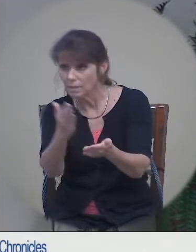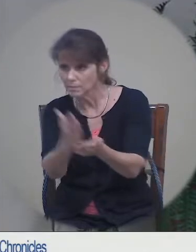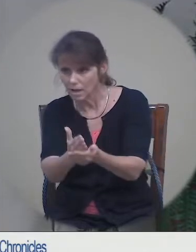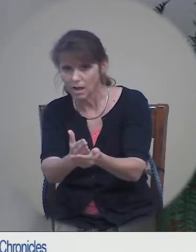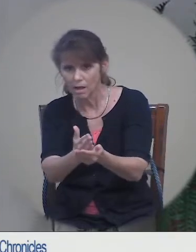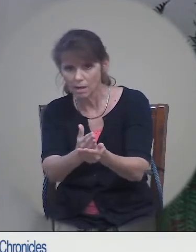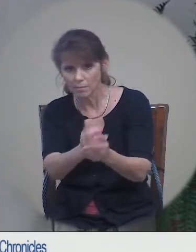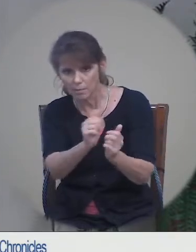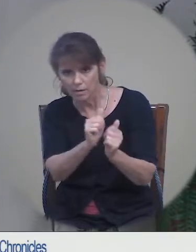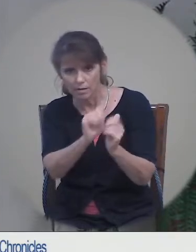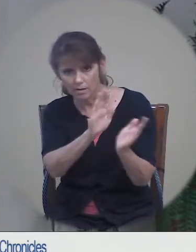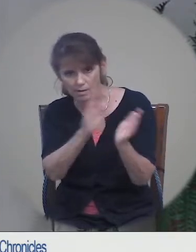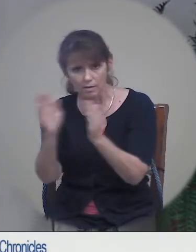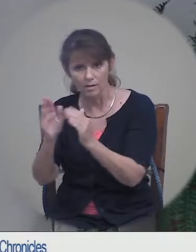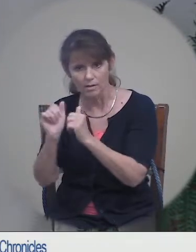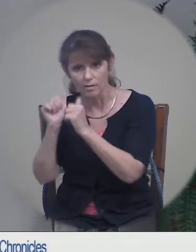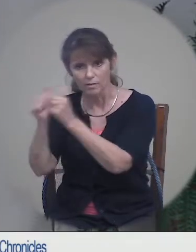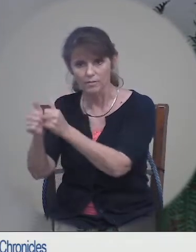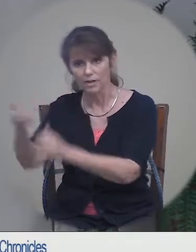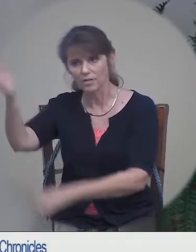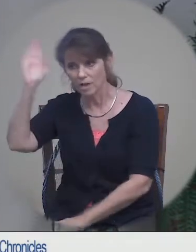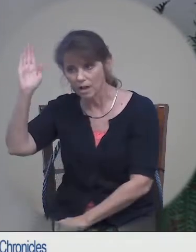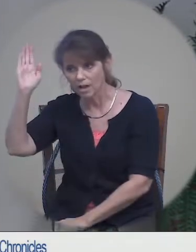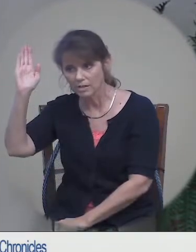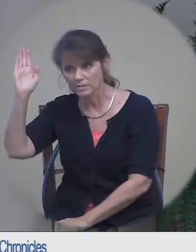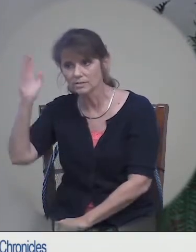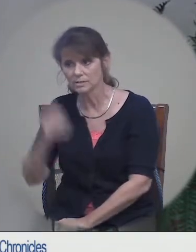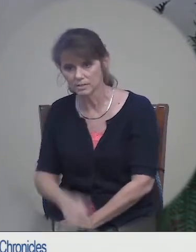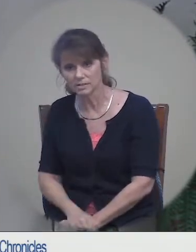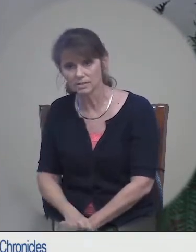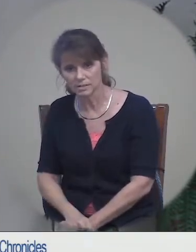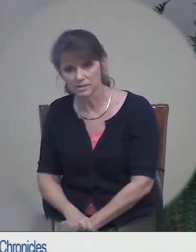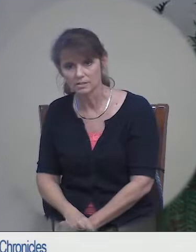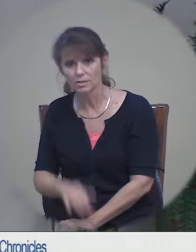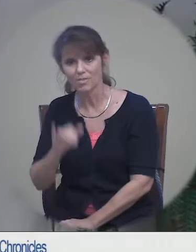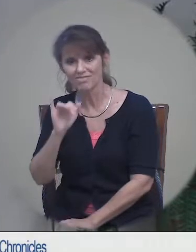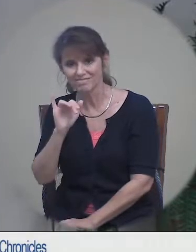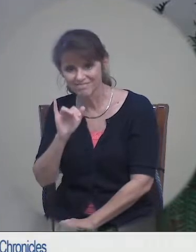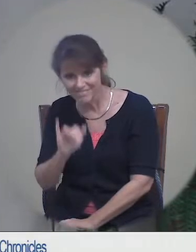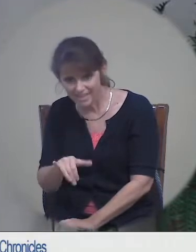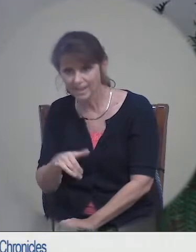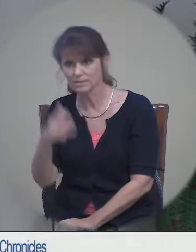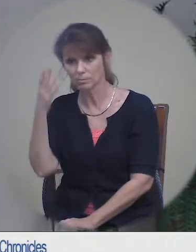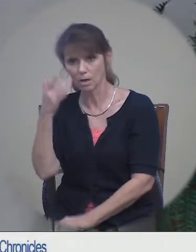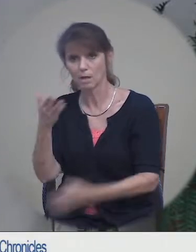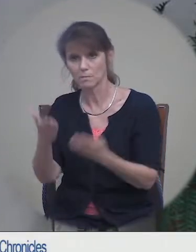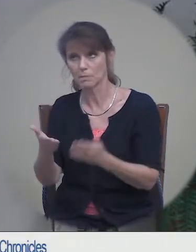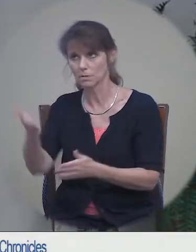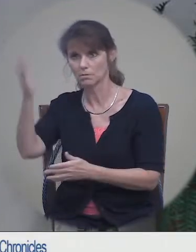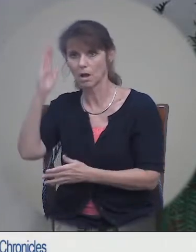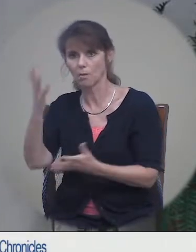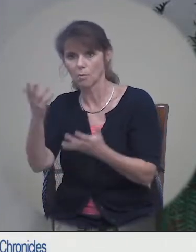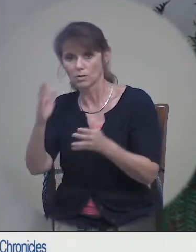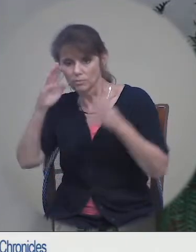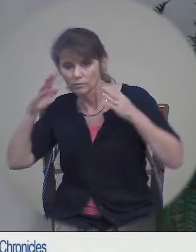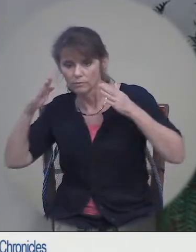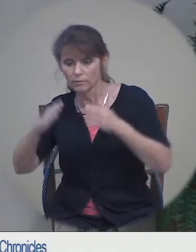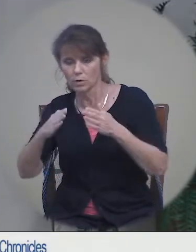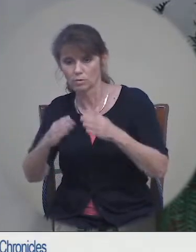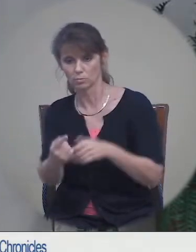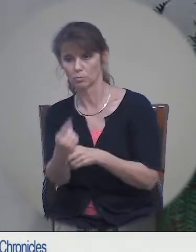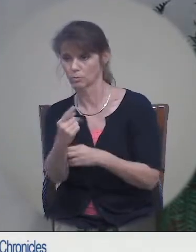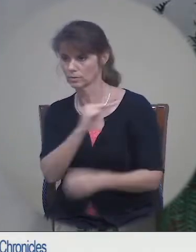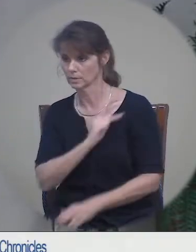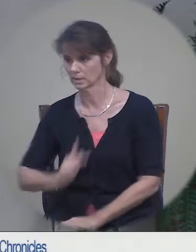Ahaz, and he sends people's attention back to God. I think that's a reason that there's so much focus giving on